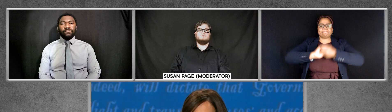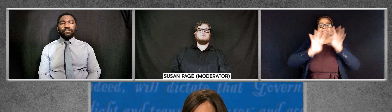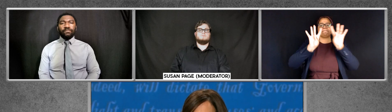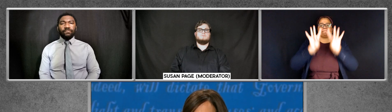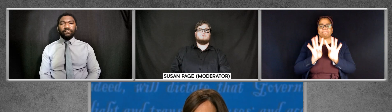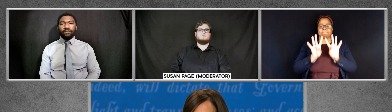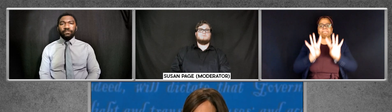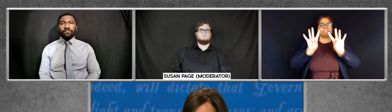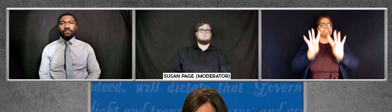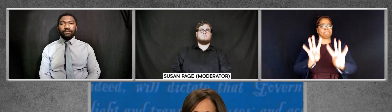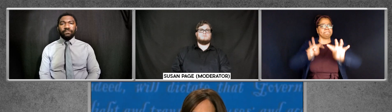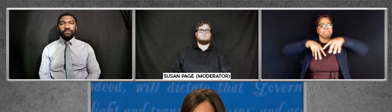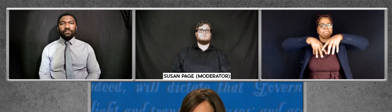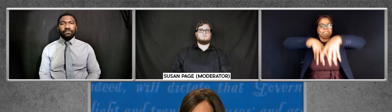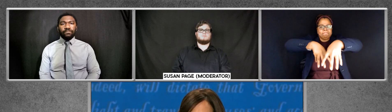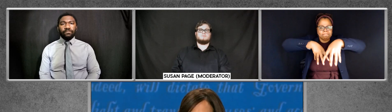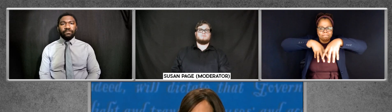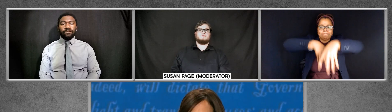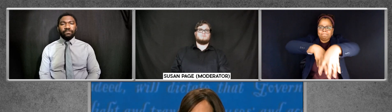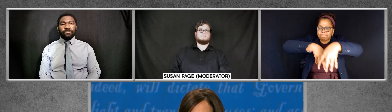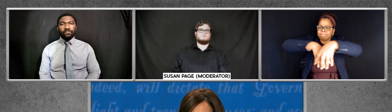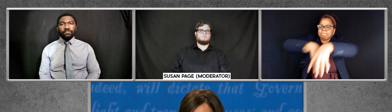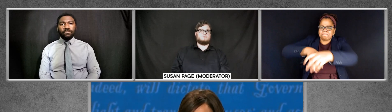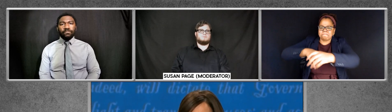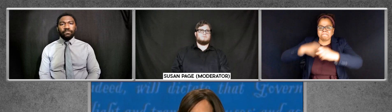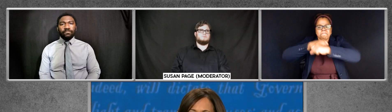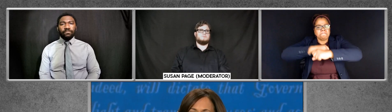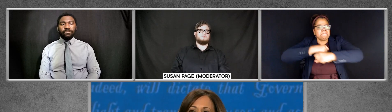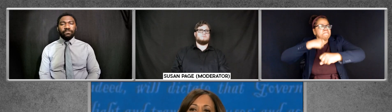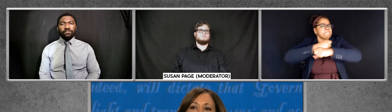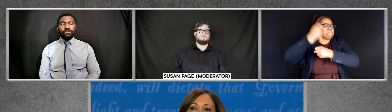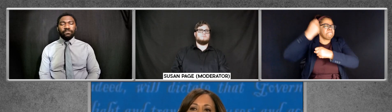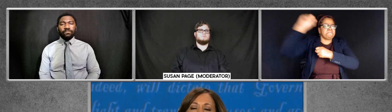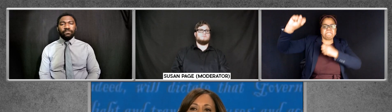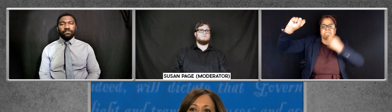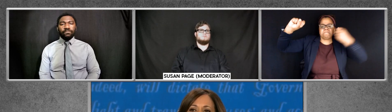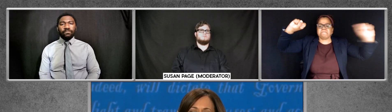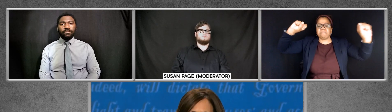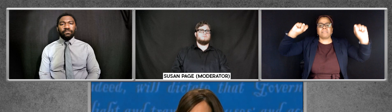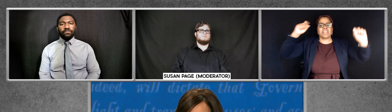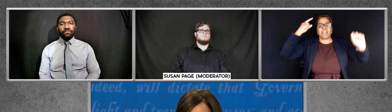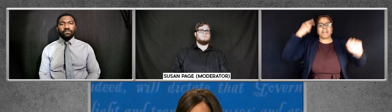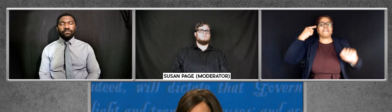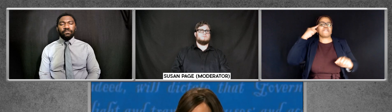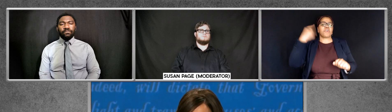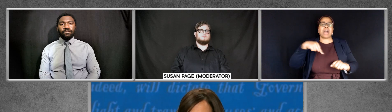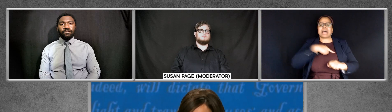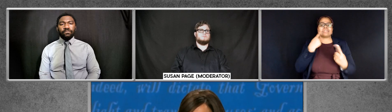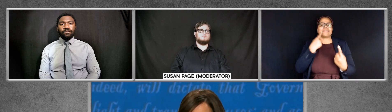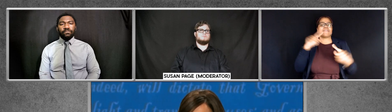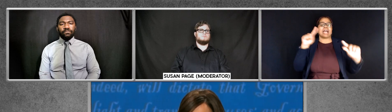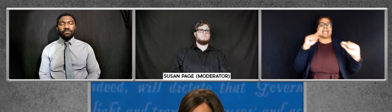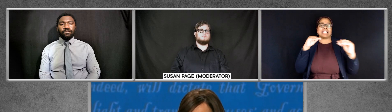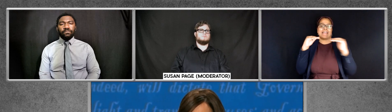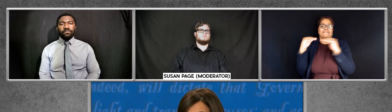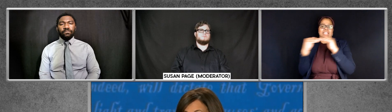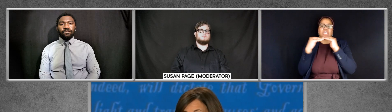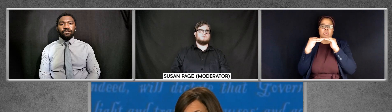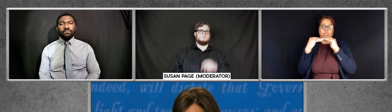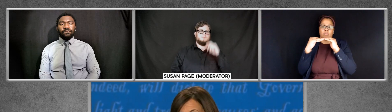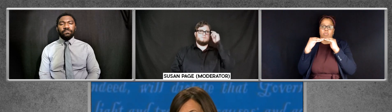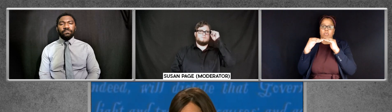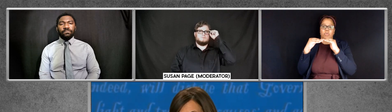arm, fighting for us to finally achieve that ideal of equal justice under law.